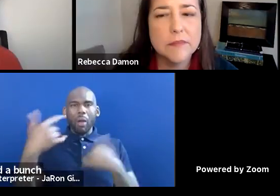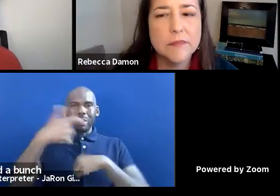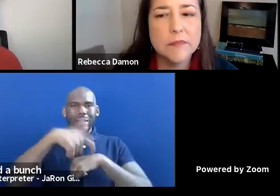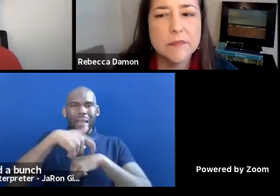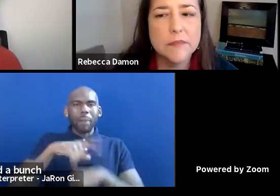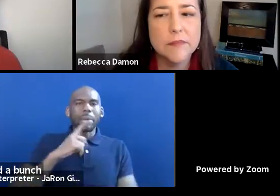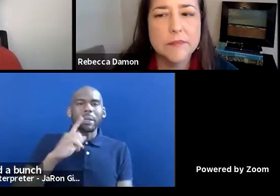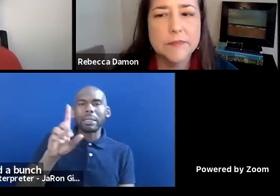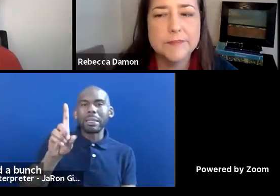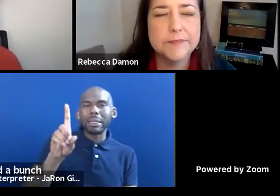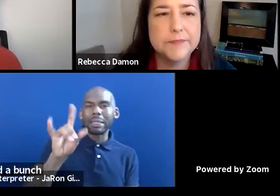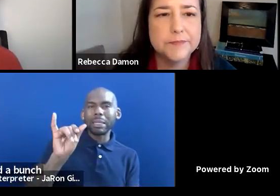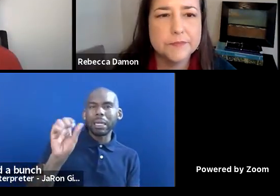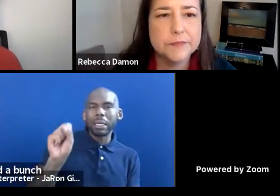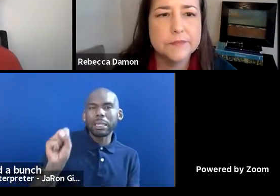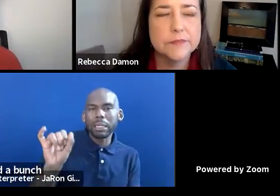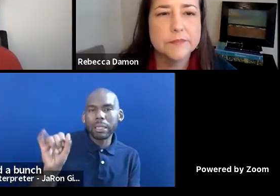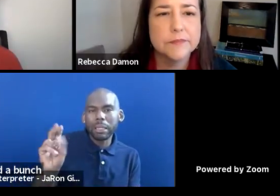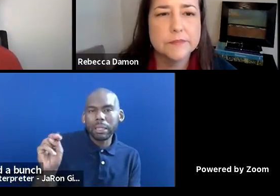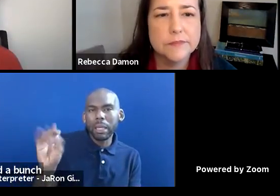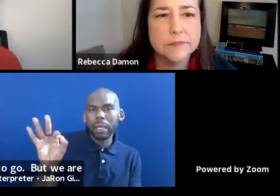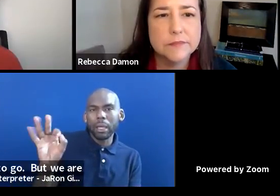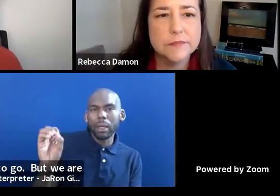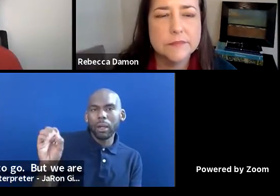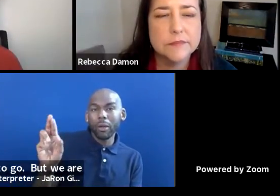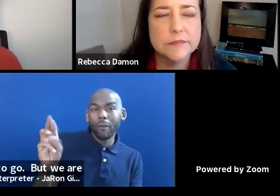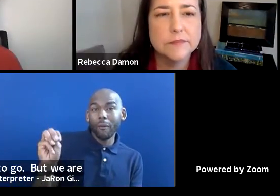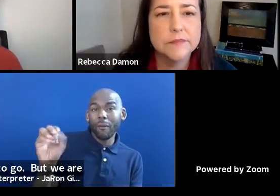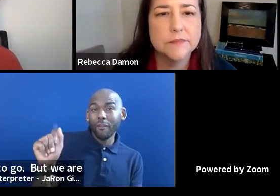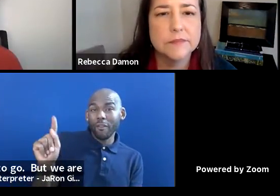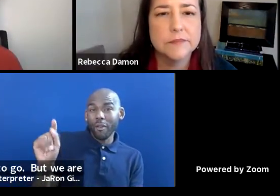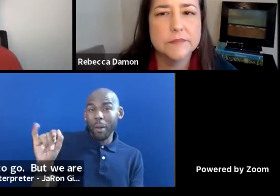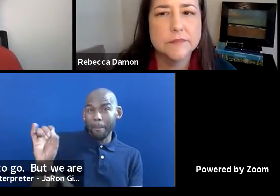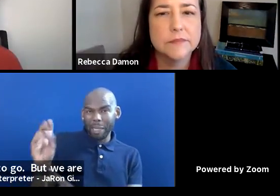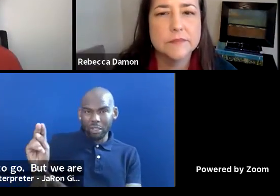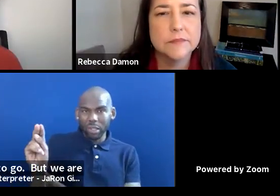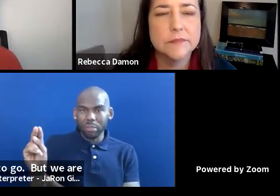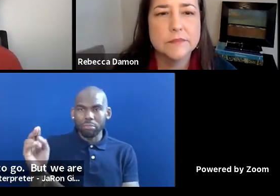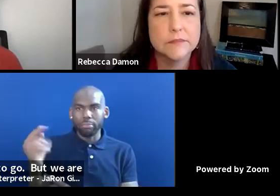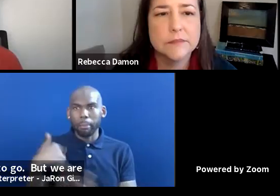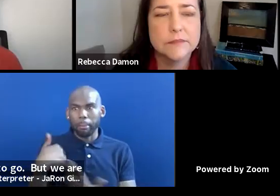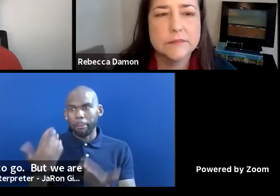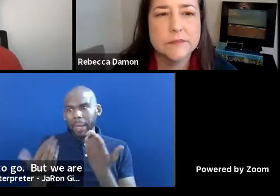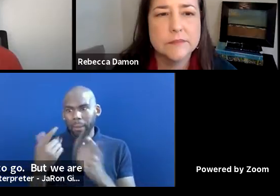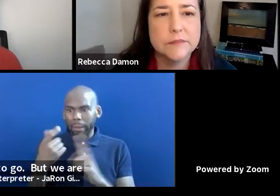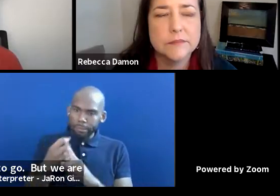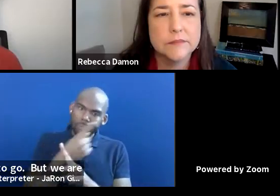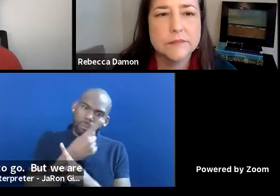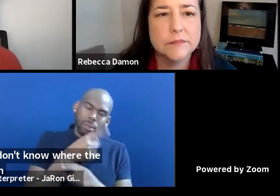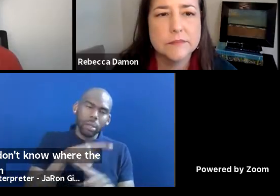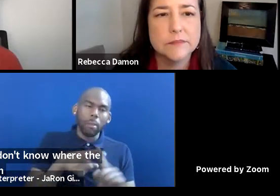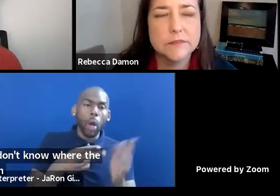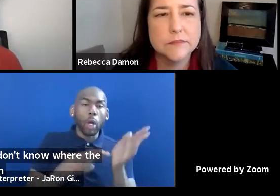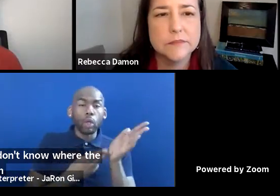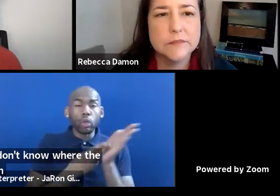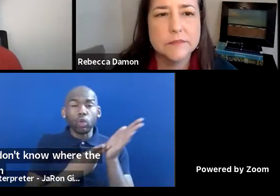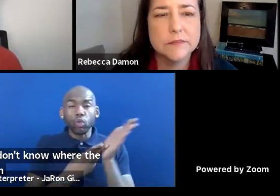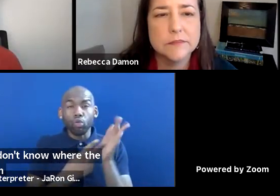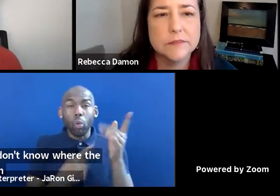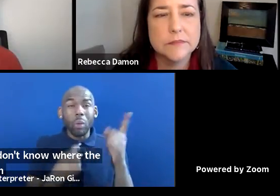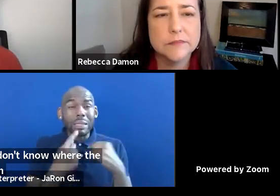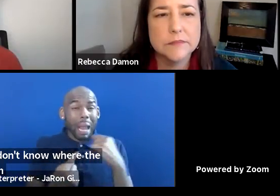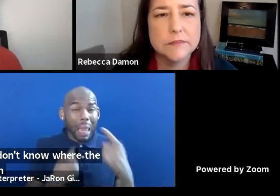that's quite where the question was going and talking about truth telling, but one thing that I've noticed is that, especially in the